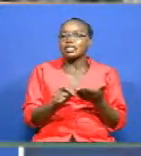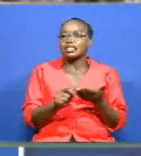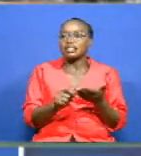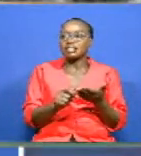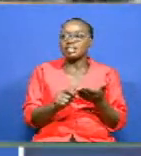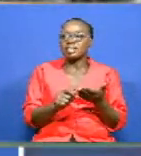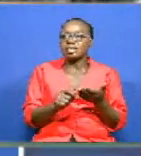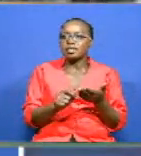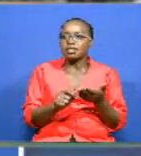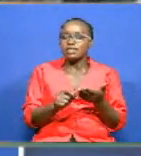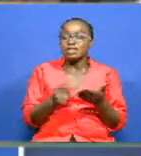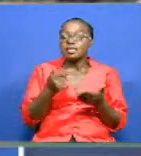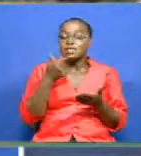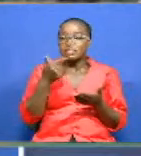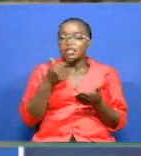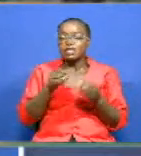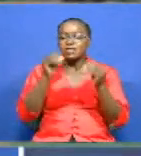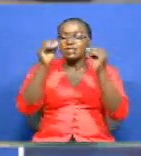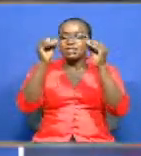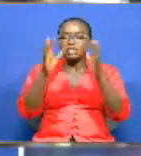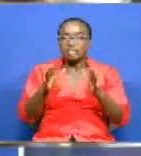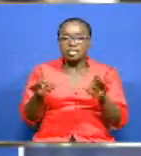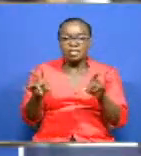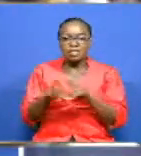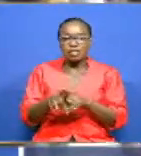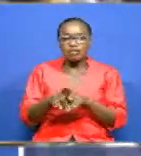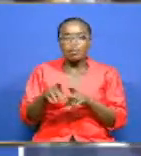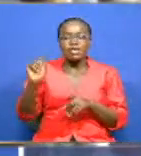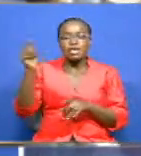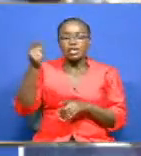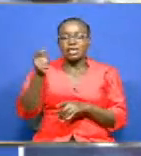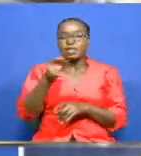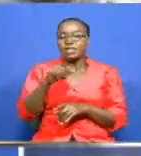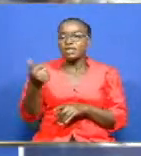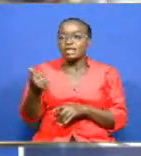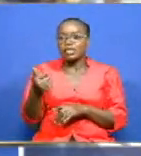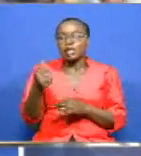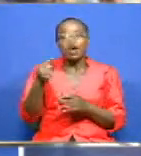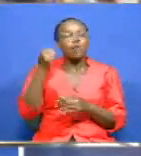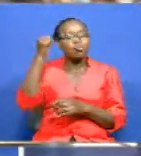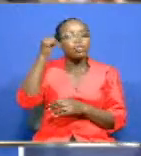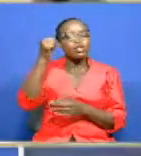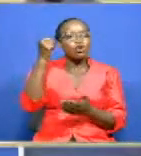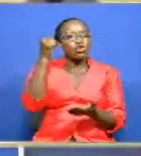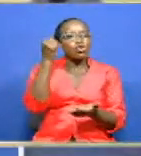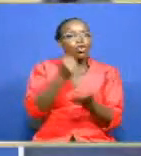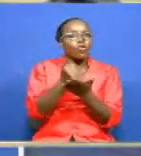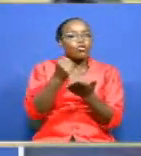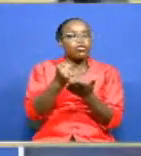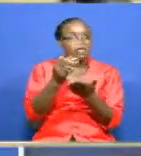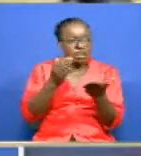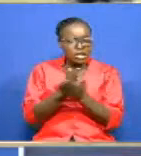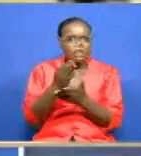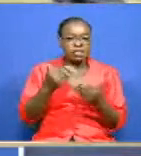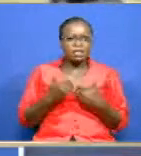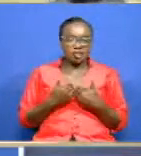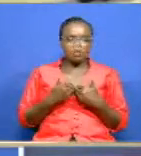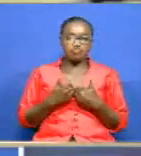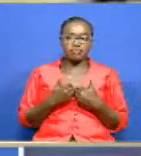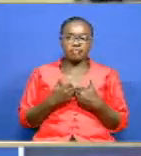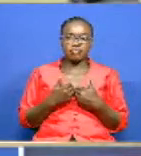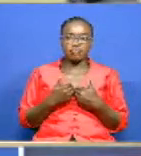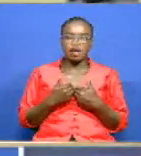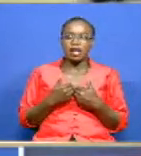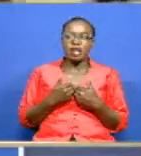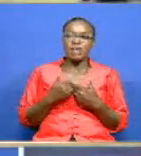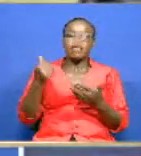Kasimba Ngui said teachers like any other Kenyan have a right to run for political office. But we want to tell the